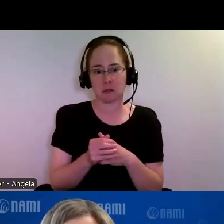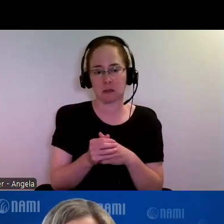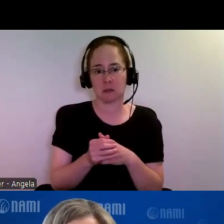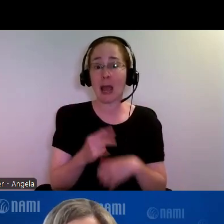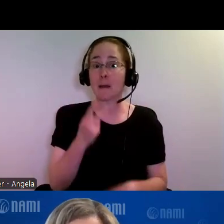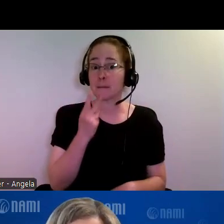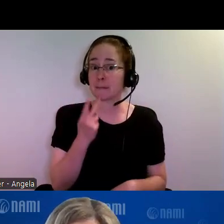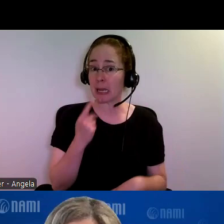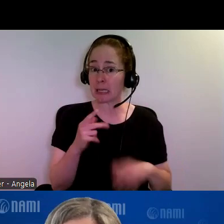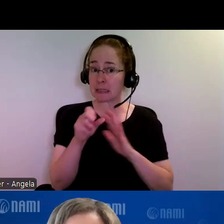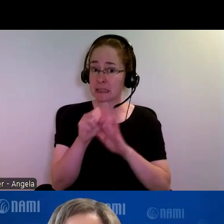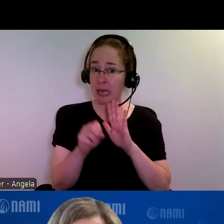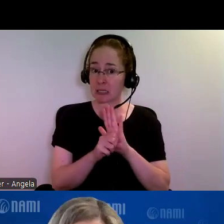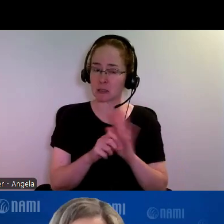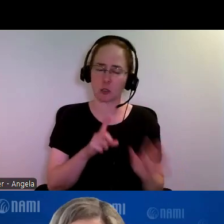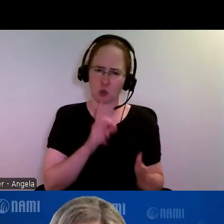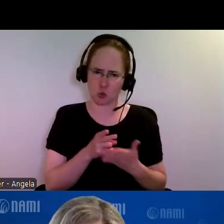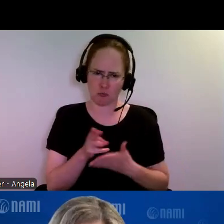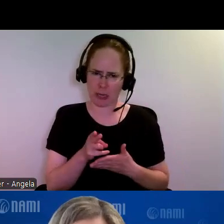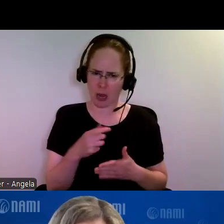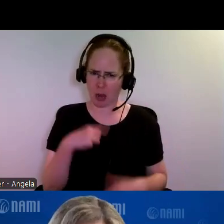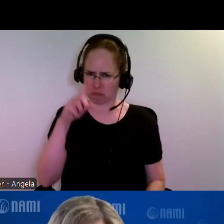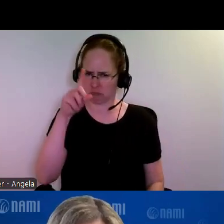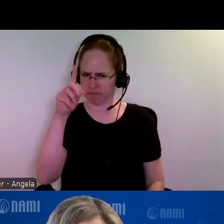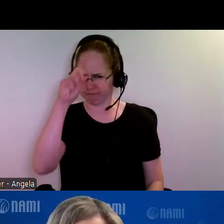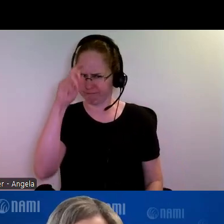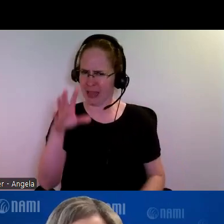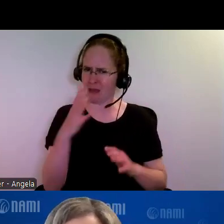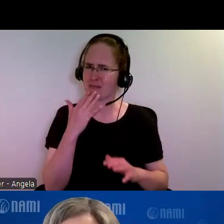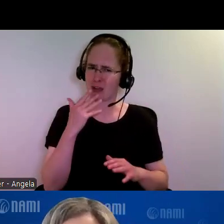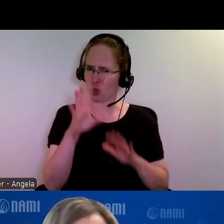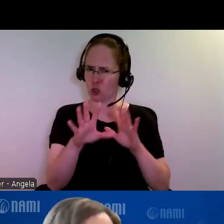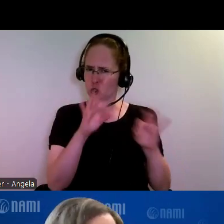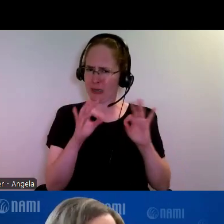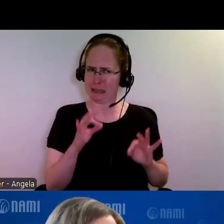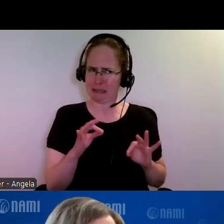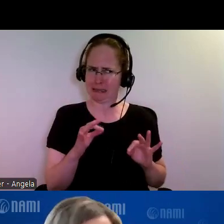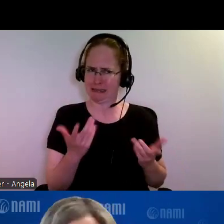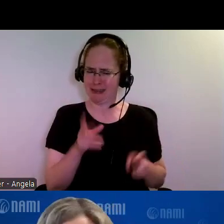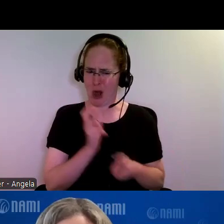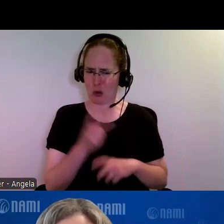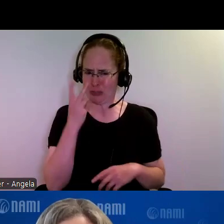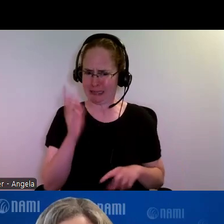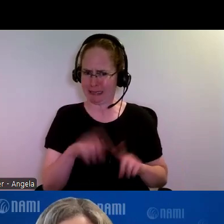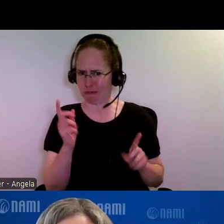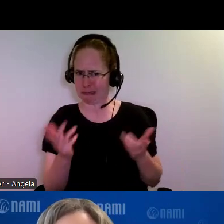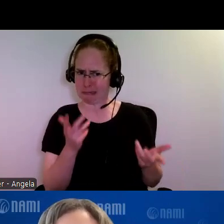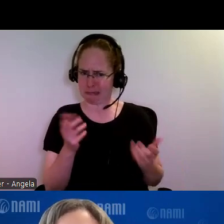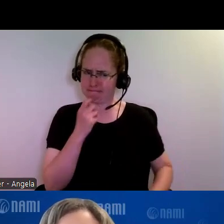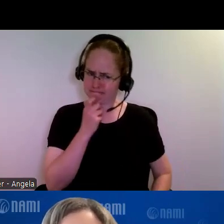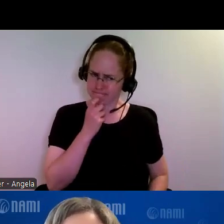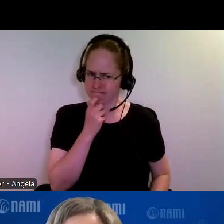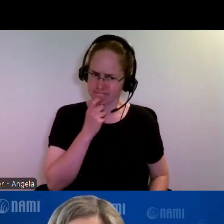pink states, although truthfully, I'm questioning the color choices of the technical or the Center of